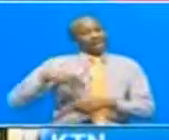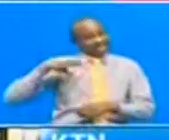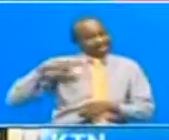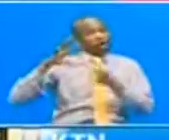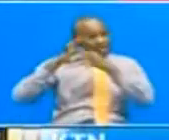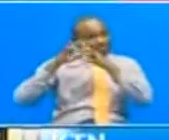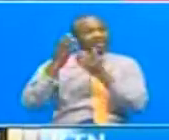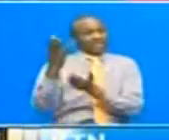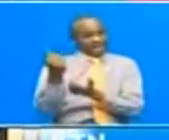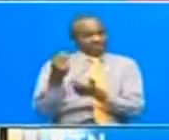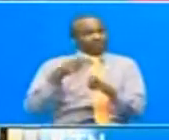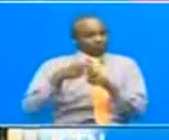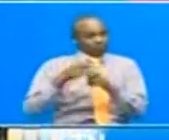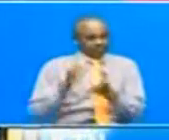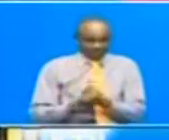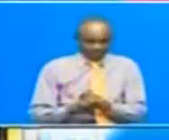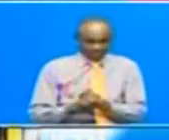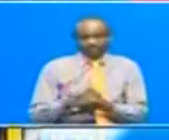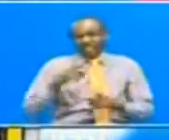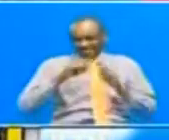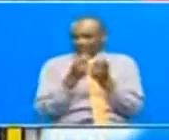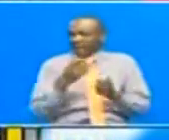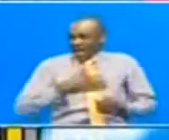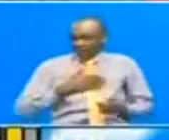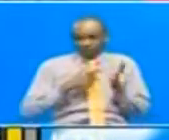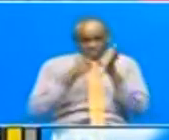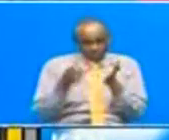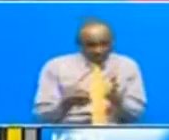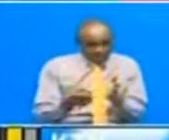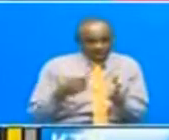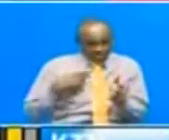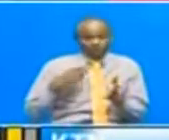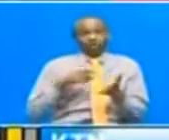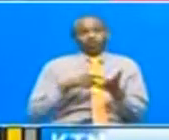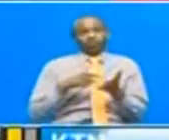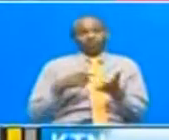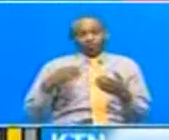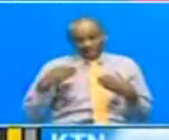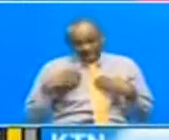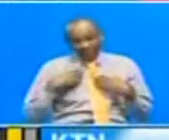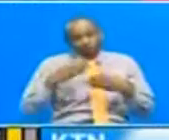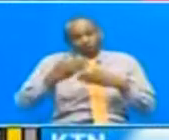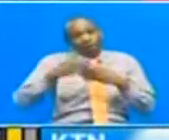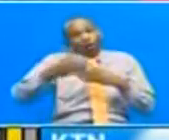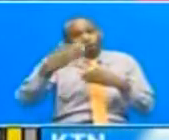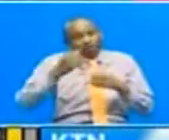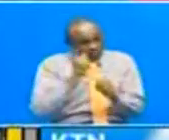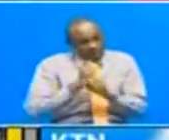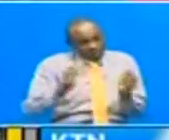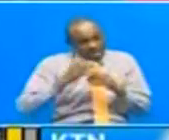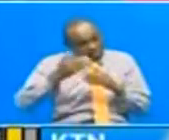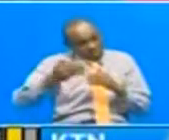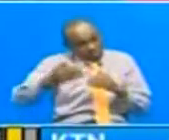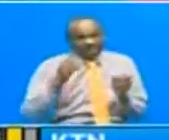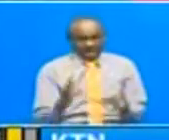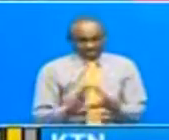longer. With regards to the potential that the team has shown, it just goes to prove, you know, with hard work and consistency, you know, we can go out there,